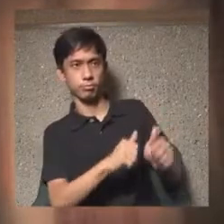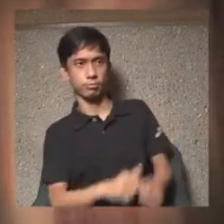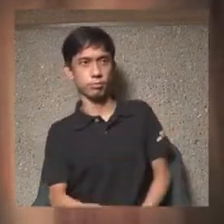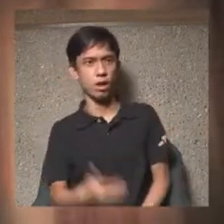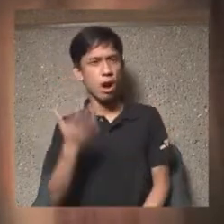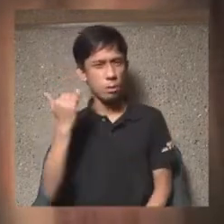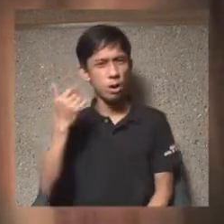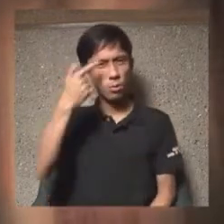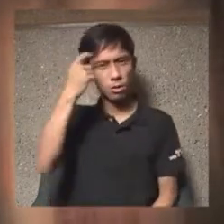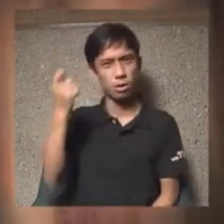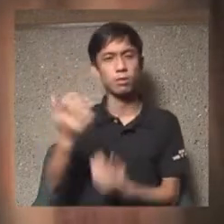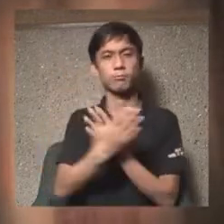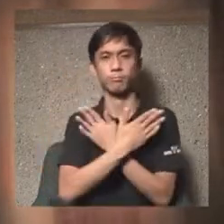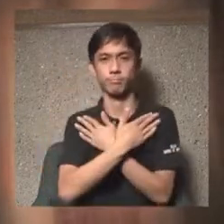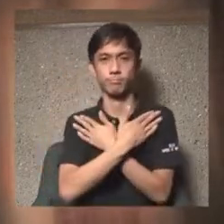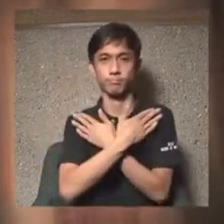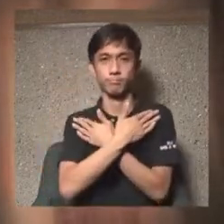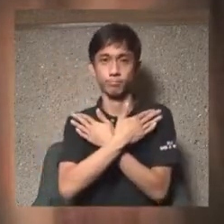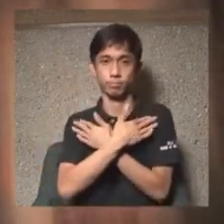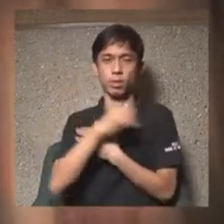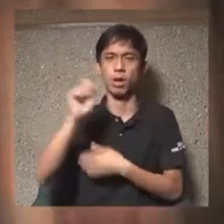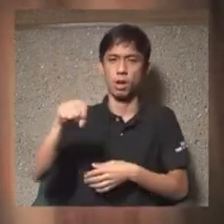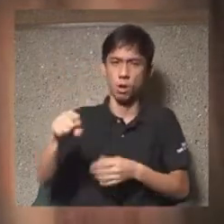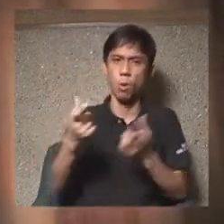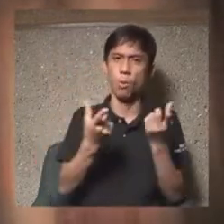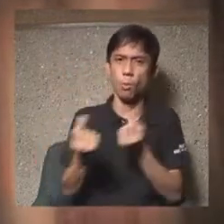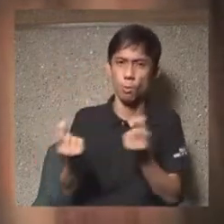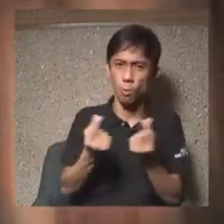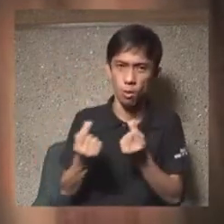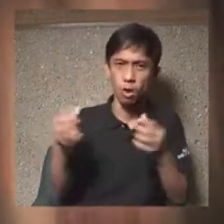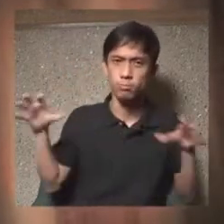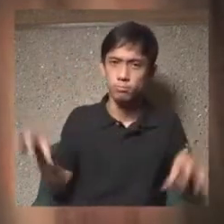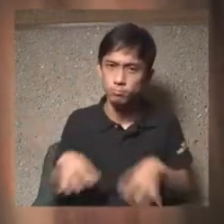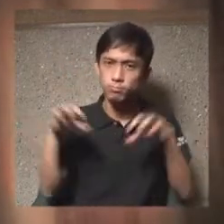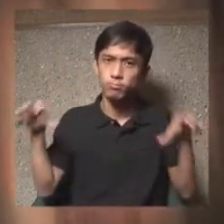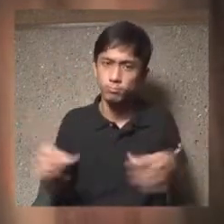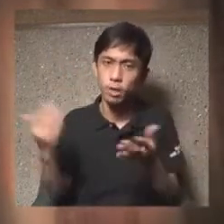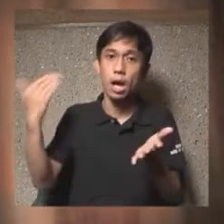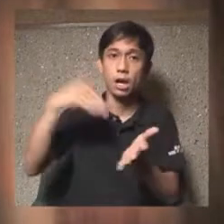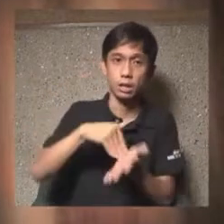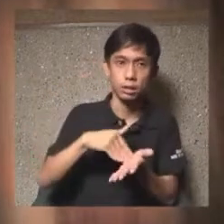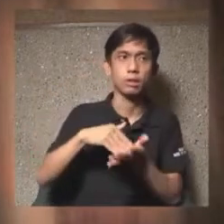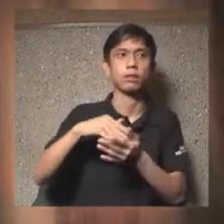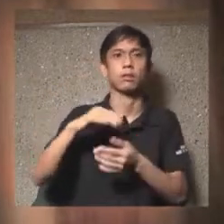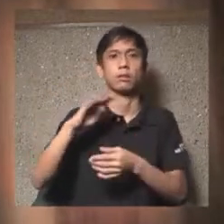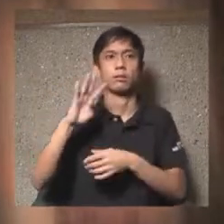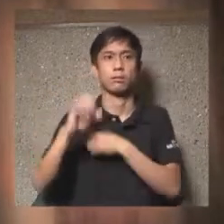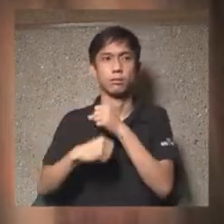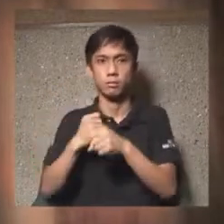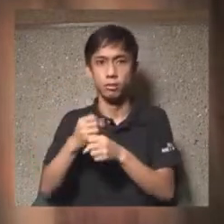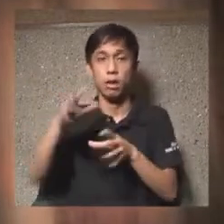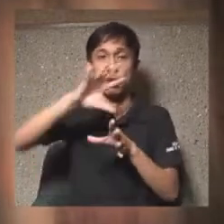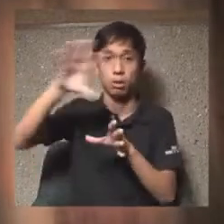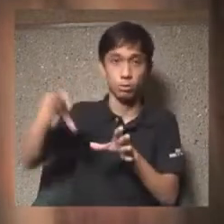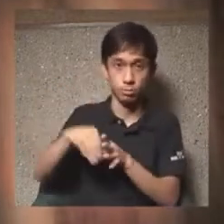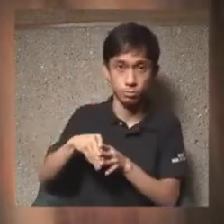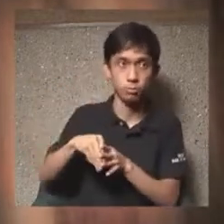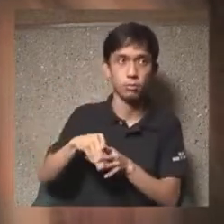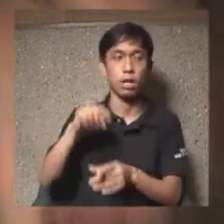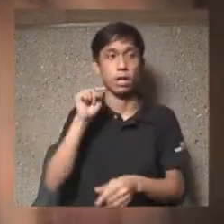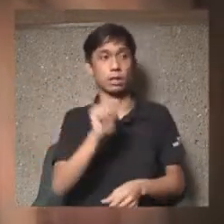He worked for Laban for another 7 years, for a total of 7 plus 7, 14 years.